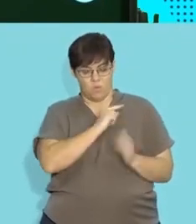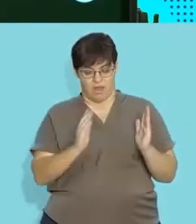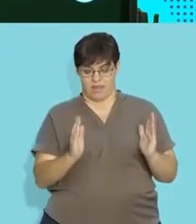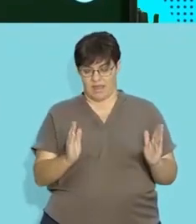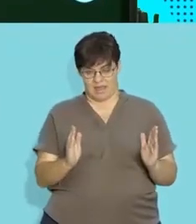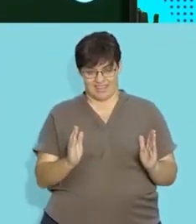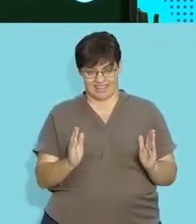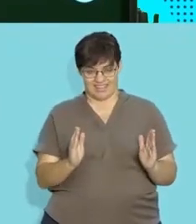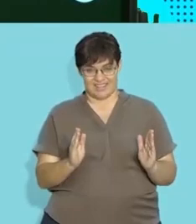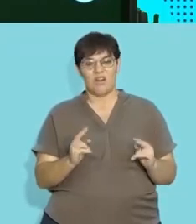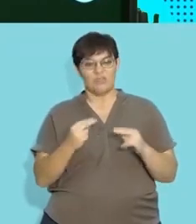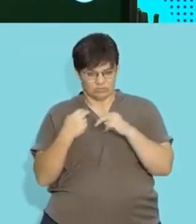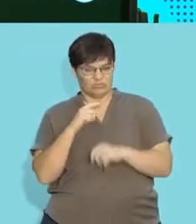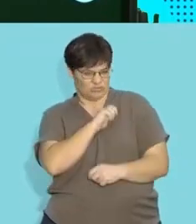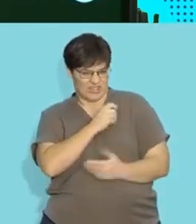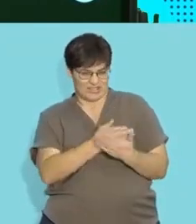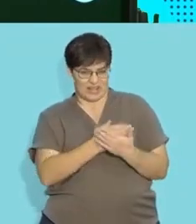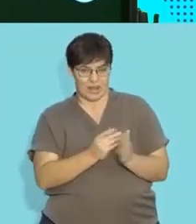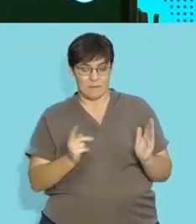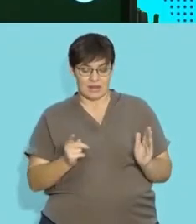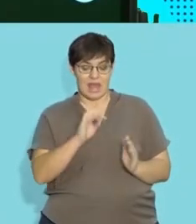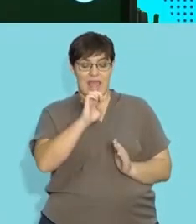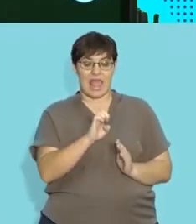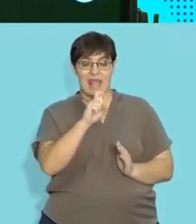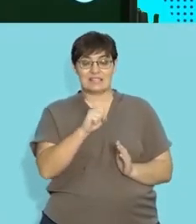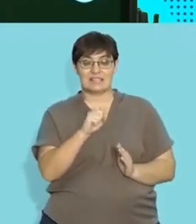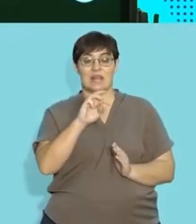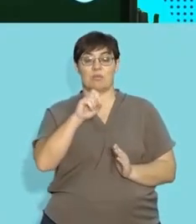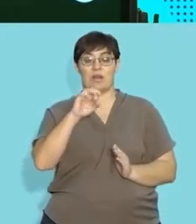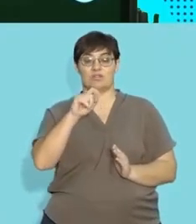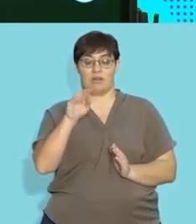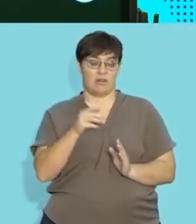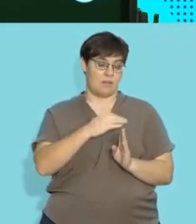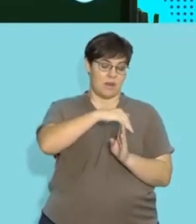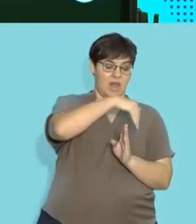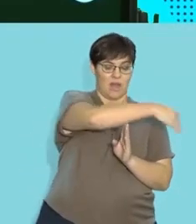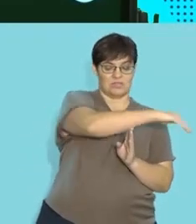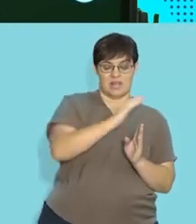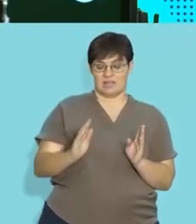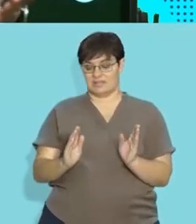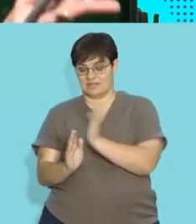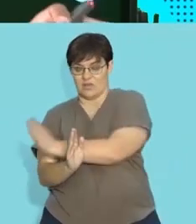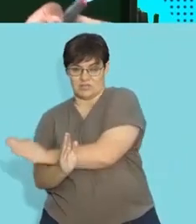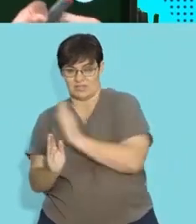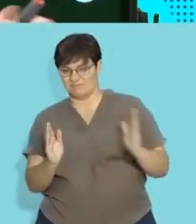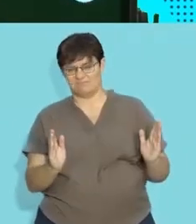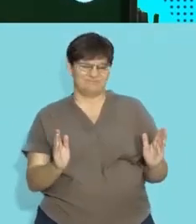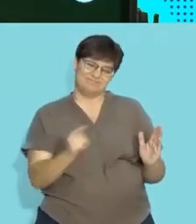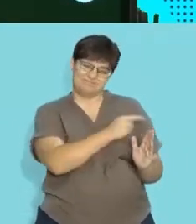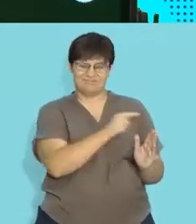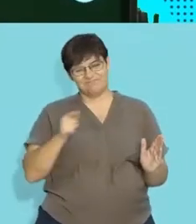forecast to predict, very strong. We can rely on that. But extrapolations outside the